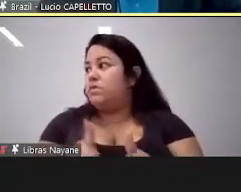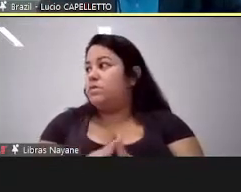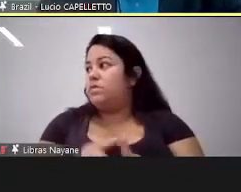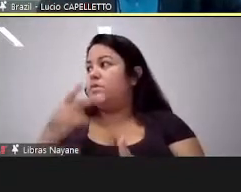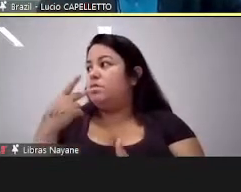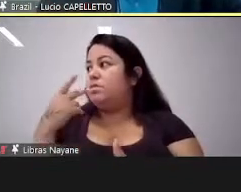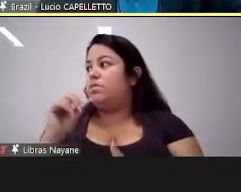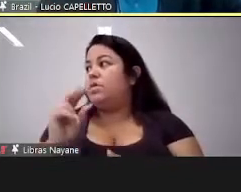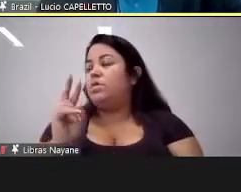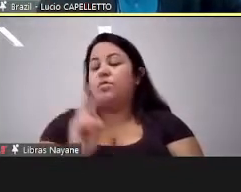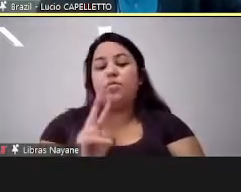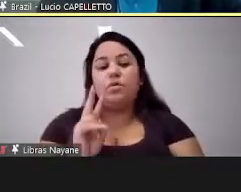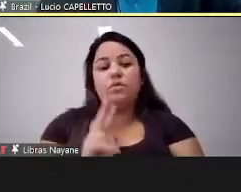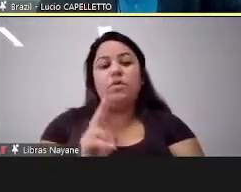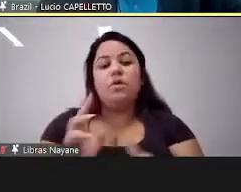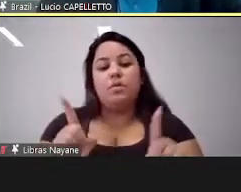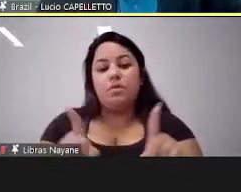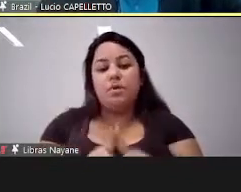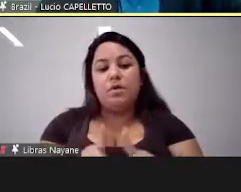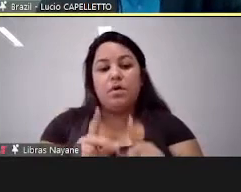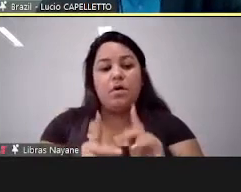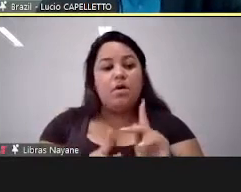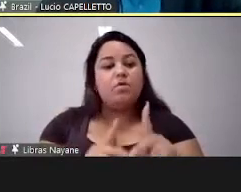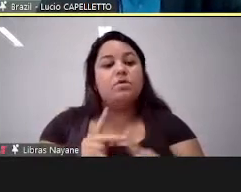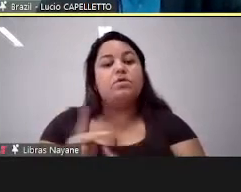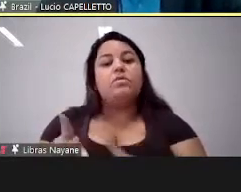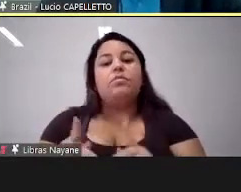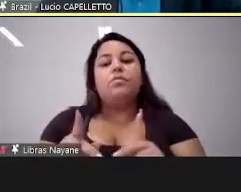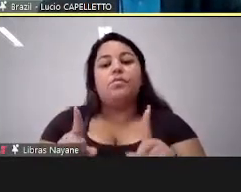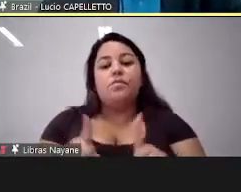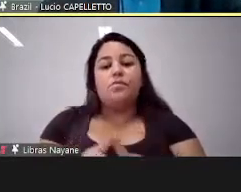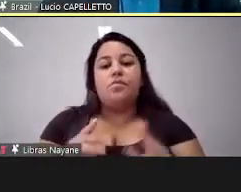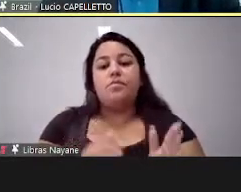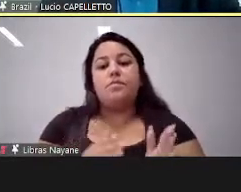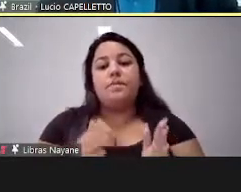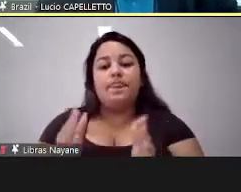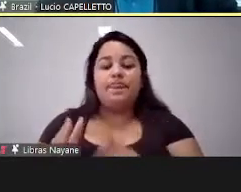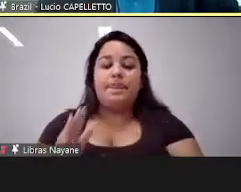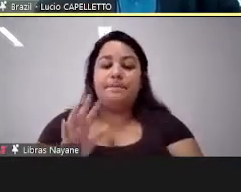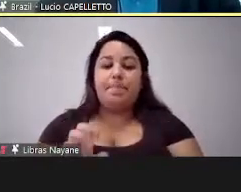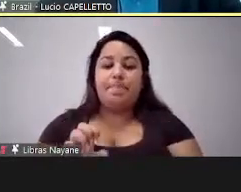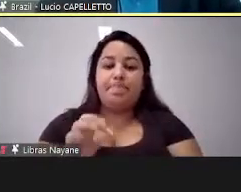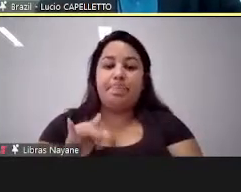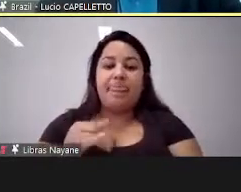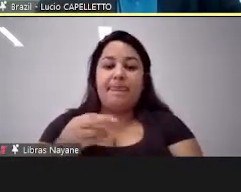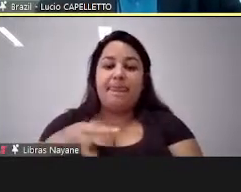a sustainable growth, the protection of these